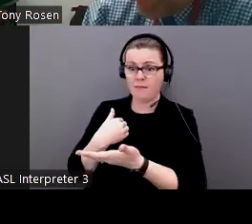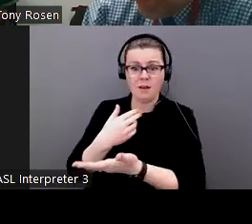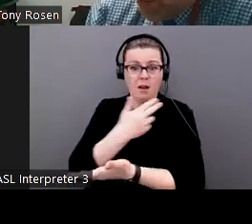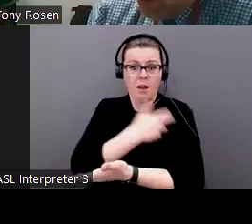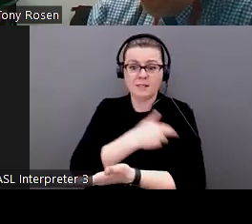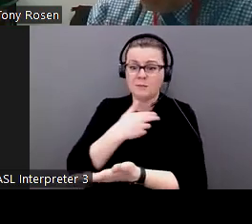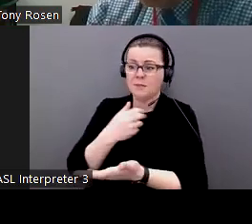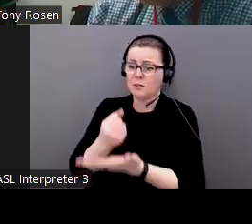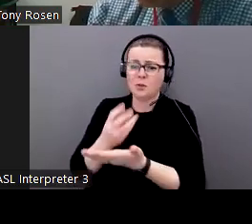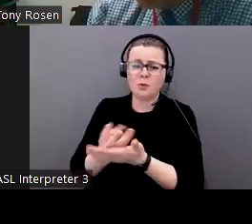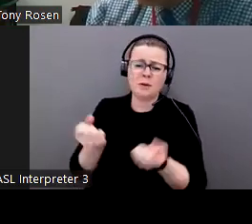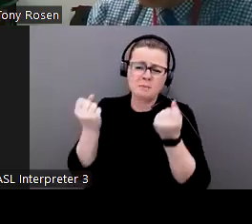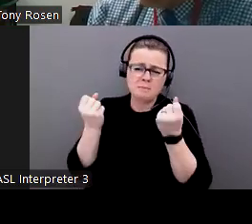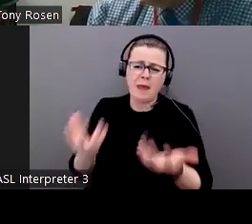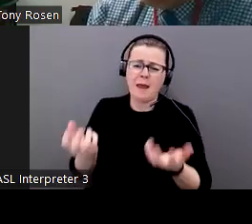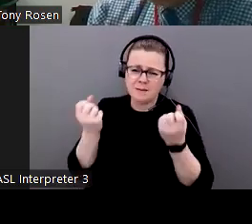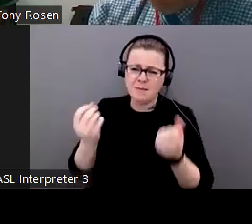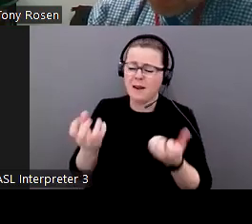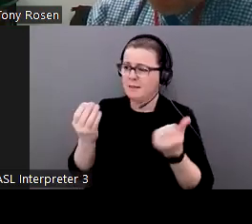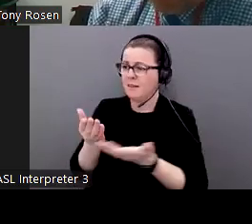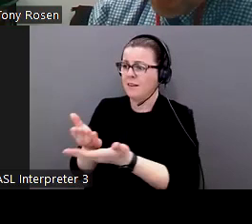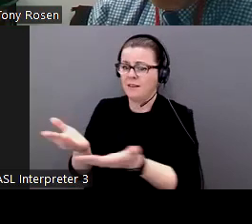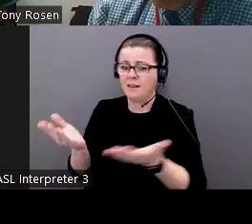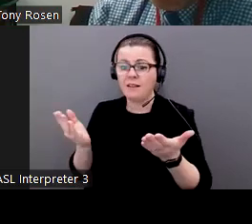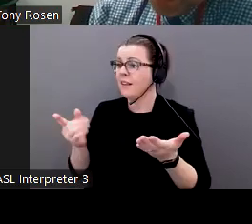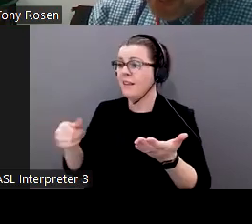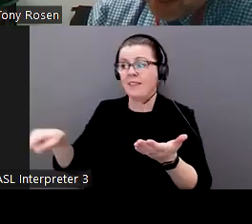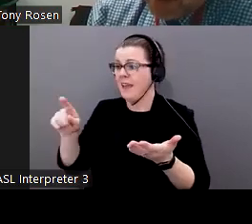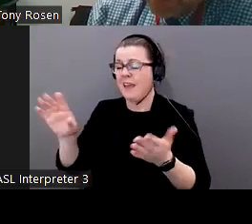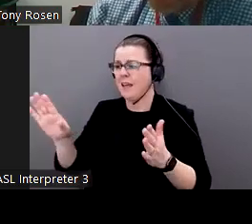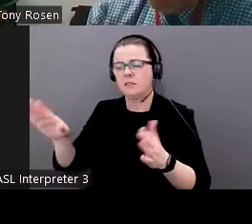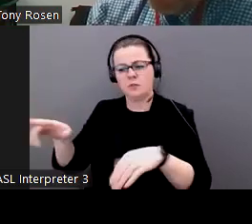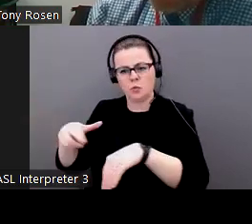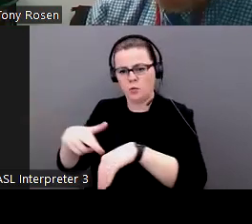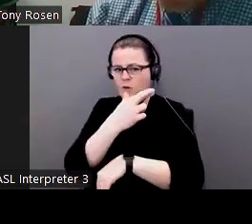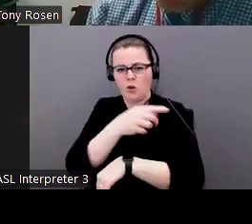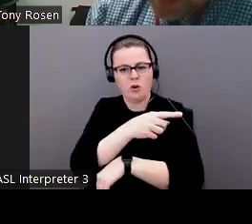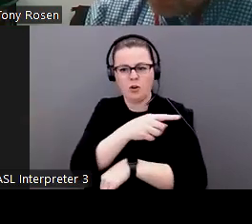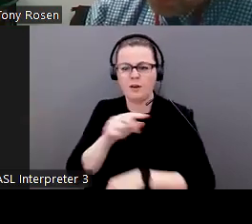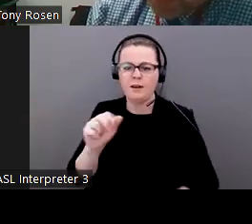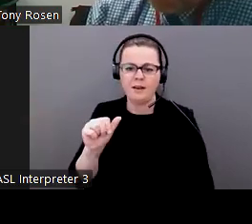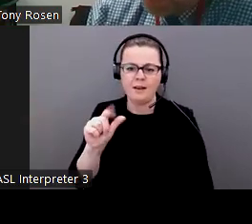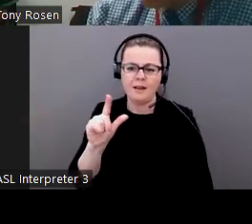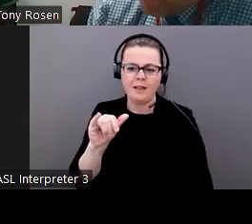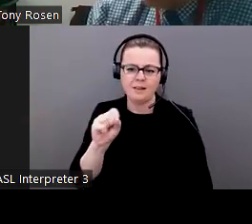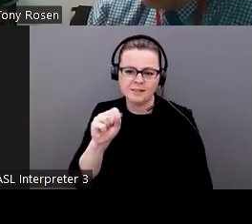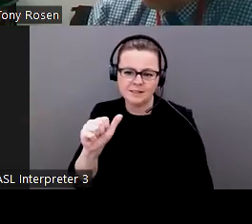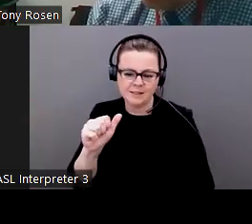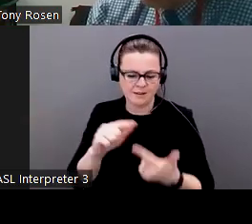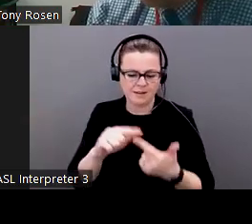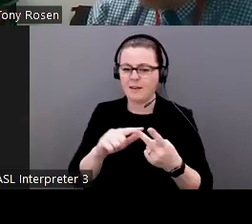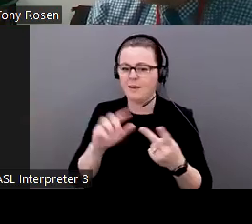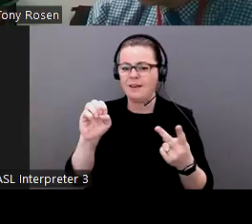20 years, defer to Alyssa and her colleague Elaine, because there's a lot of specialized